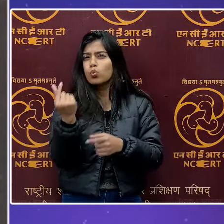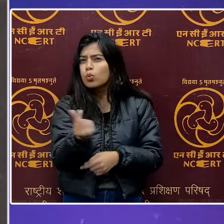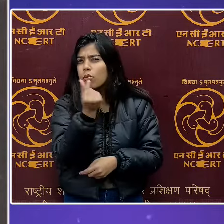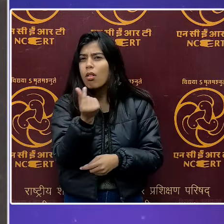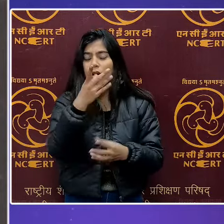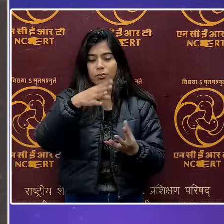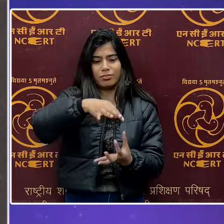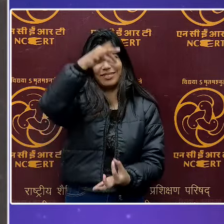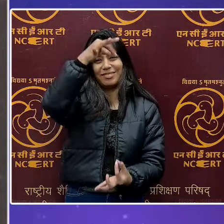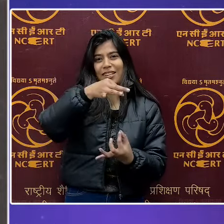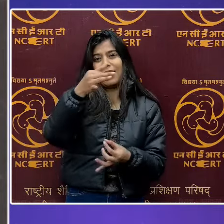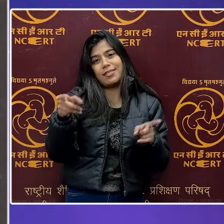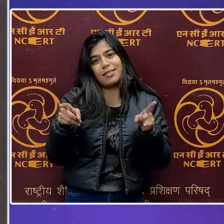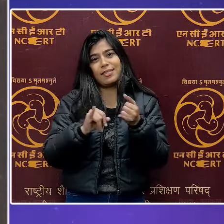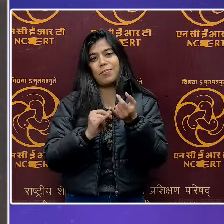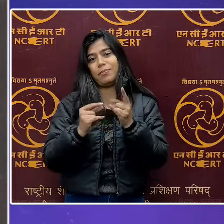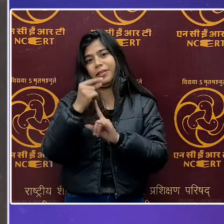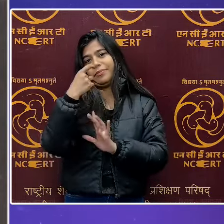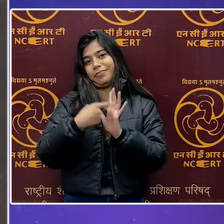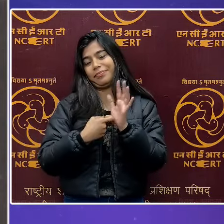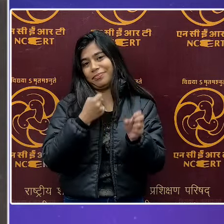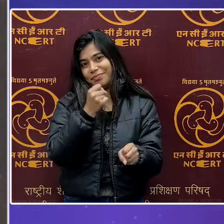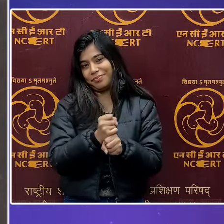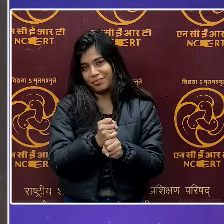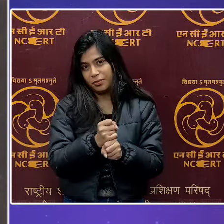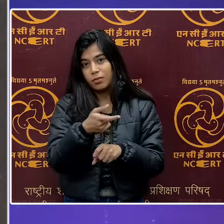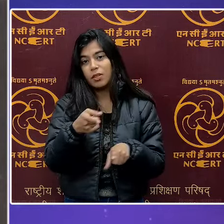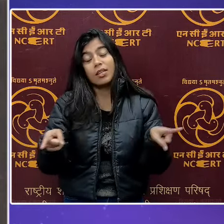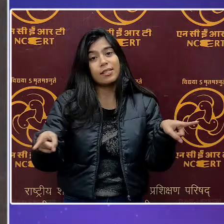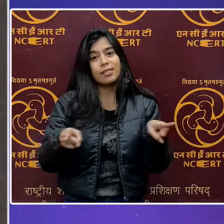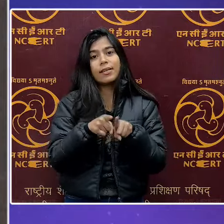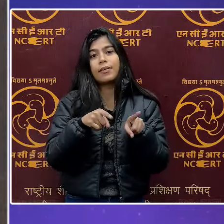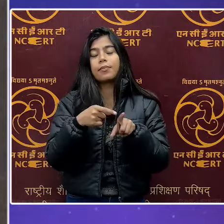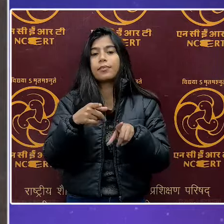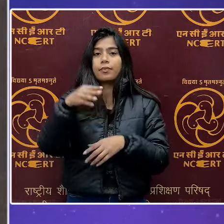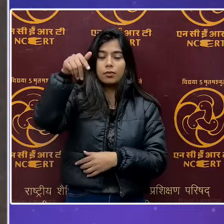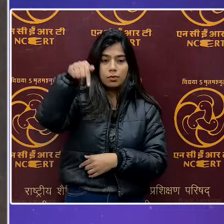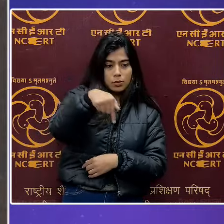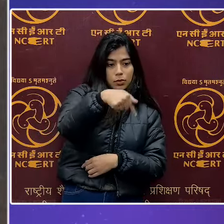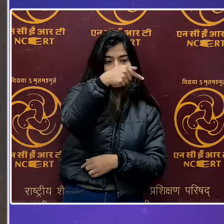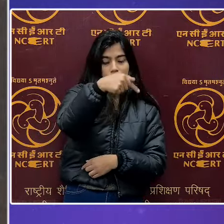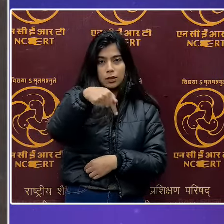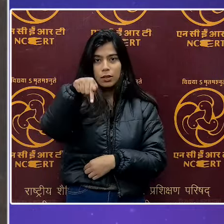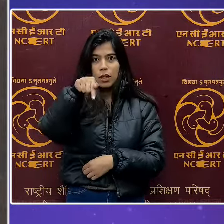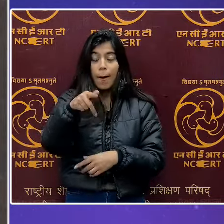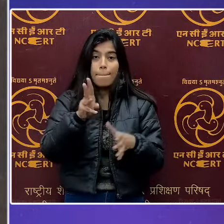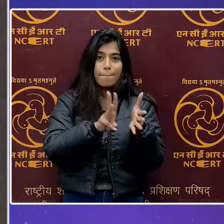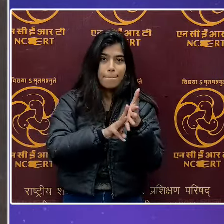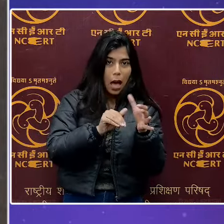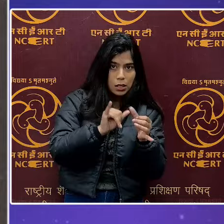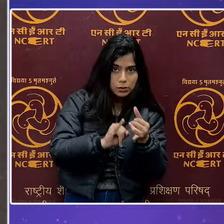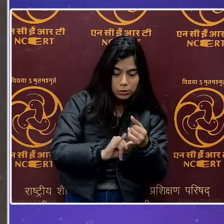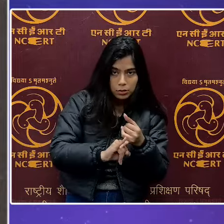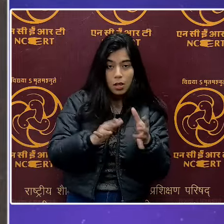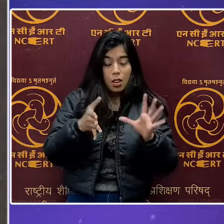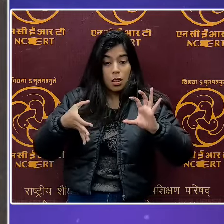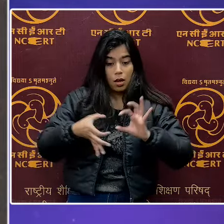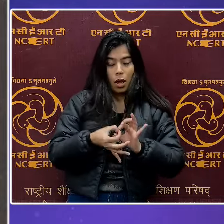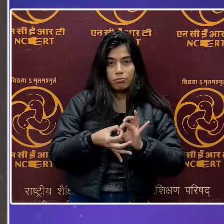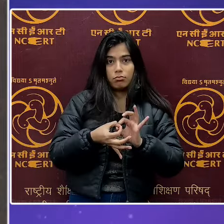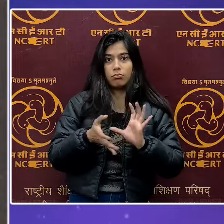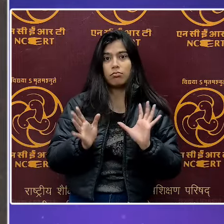Now a pendulum basically consists of a bob, heavy mass, attached with